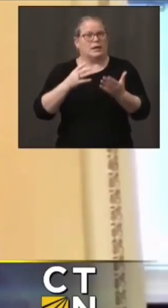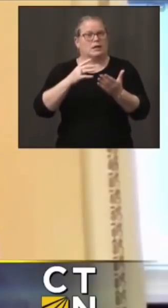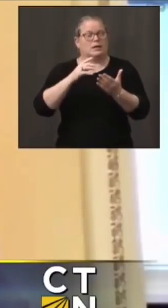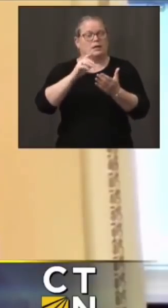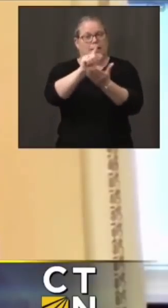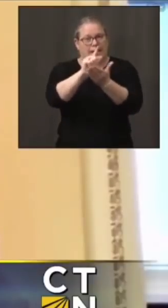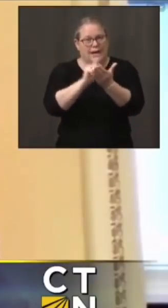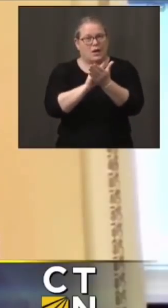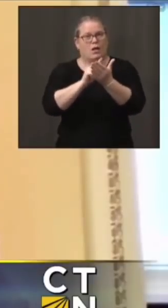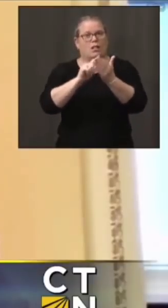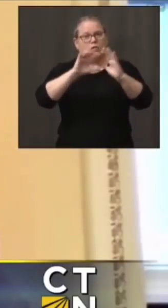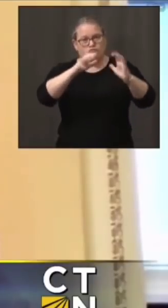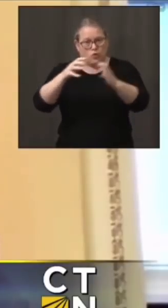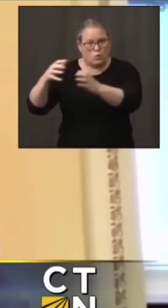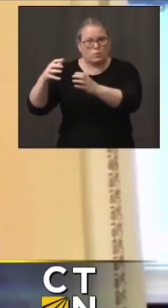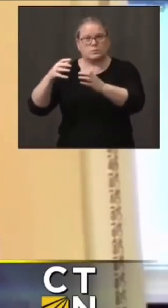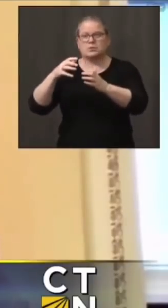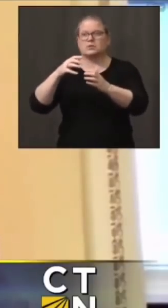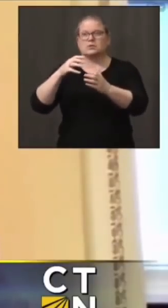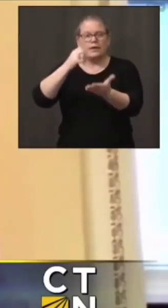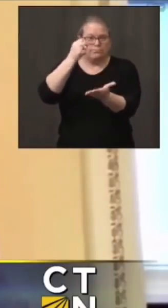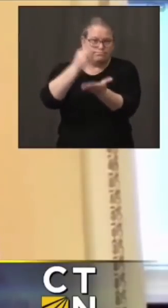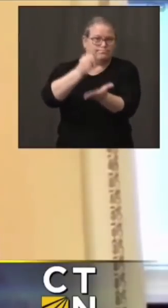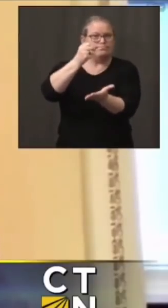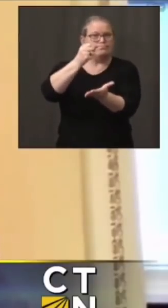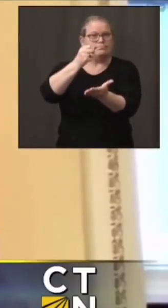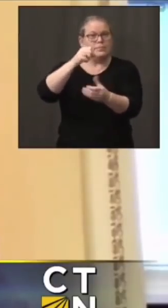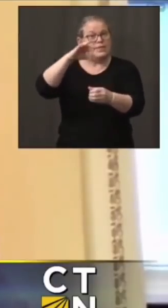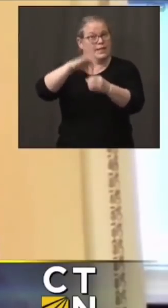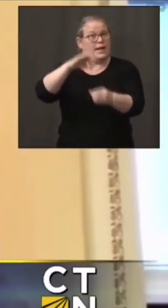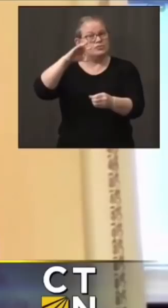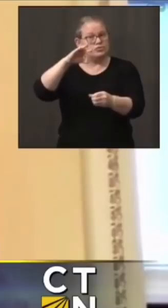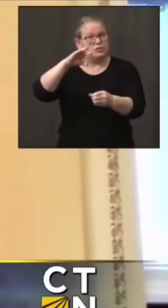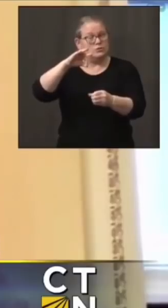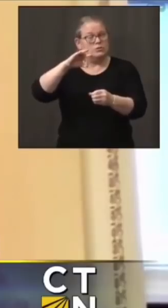the election of Vice President Biden as